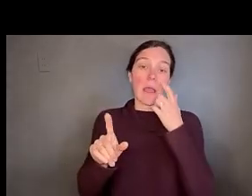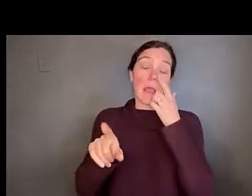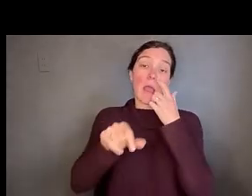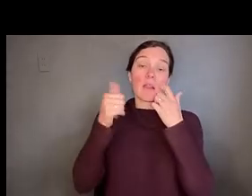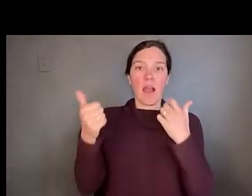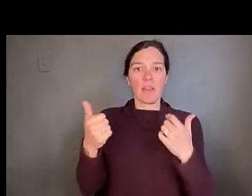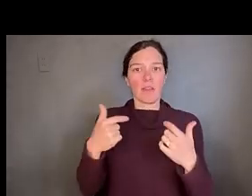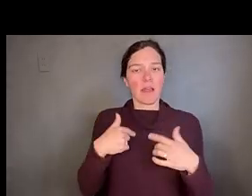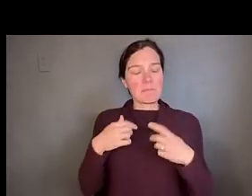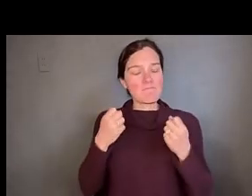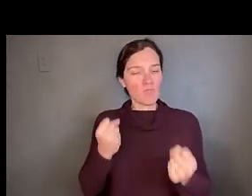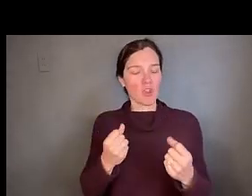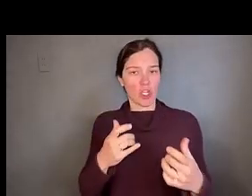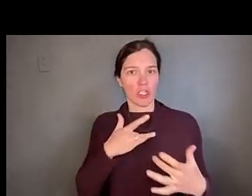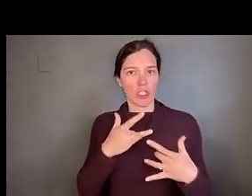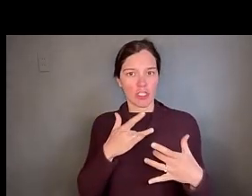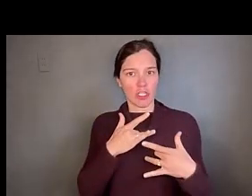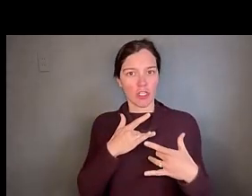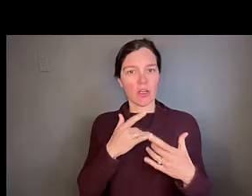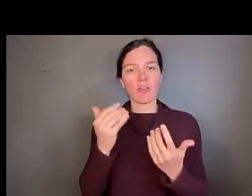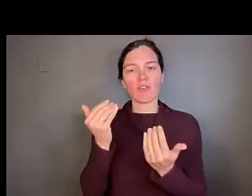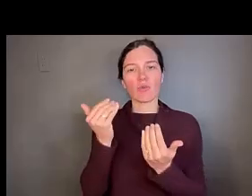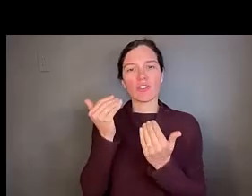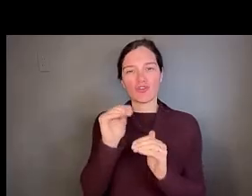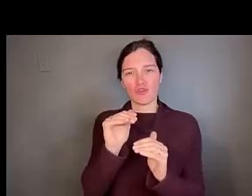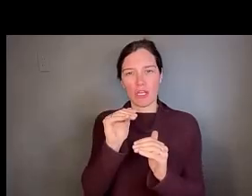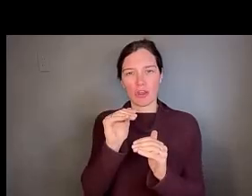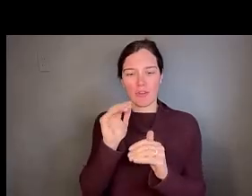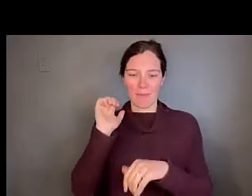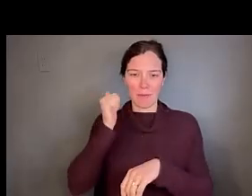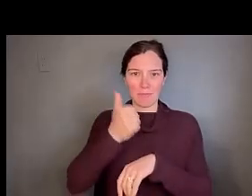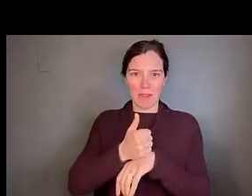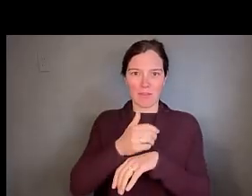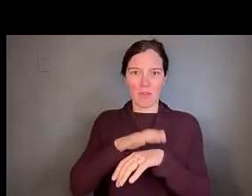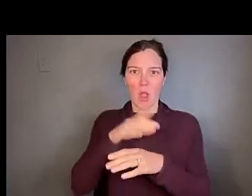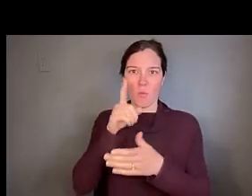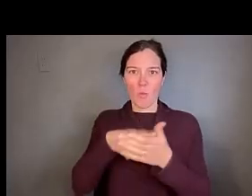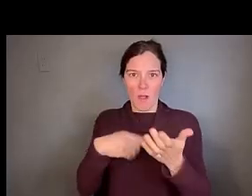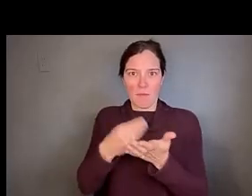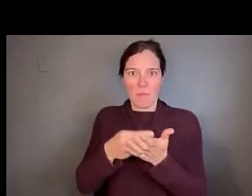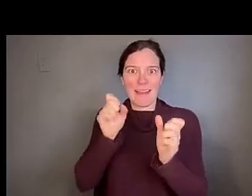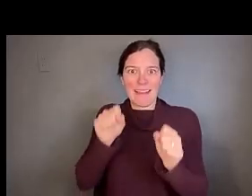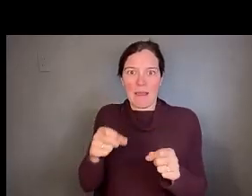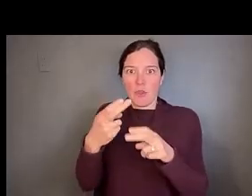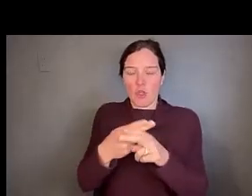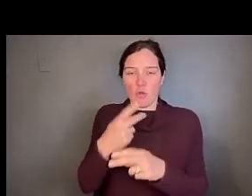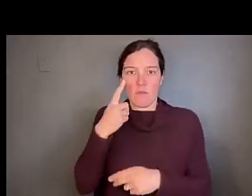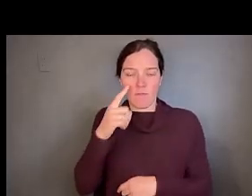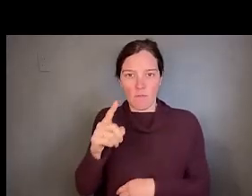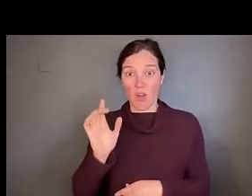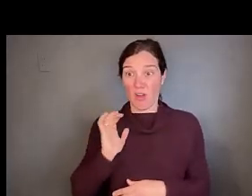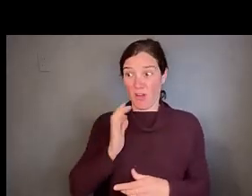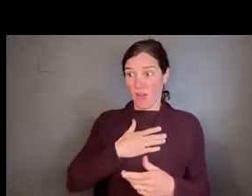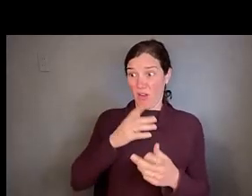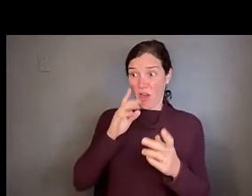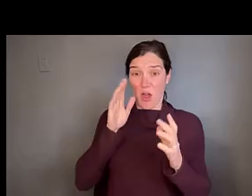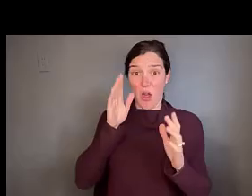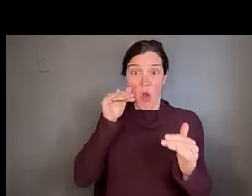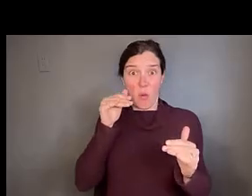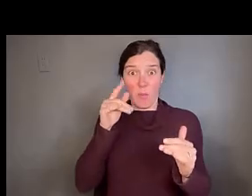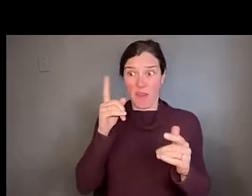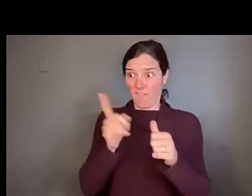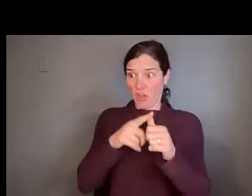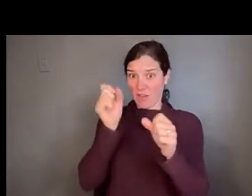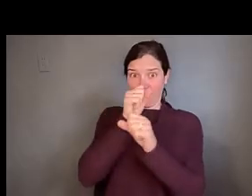really concerns me is the restrictions that have been placed on what the money can be used. Our hope, and I think the original